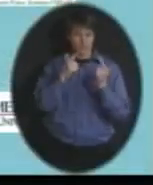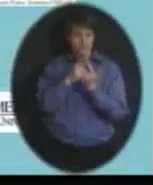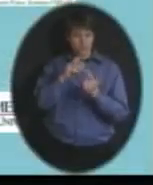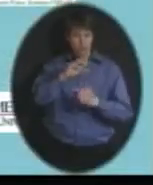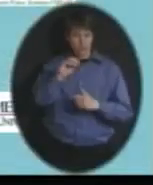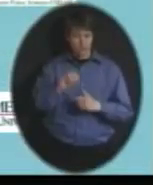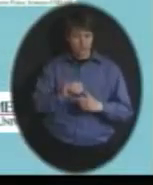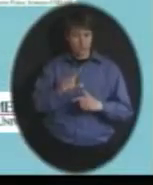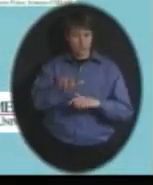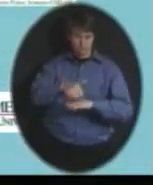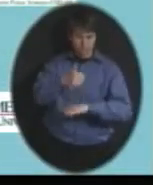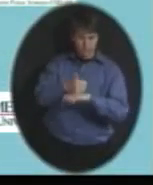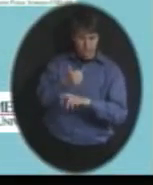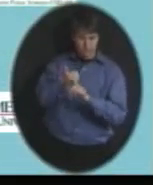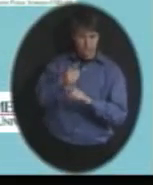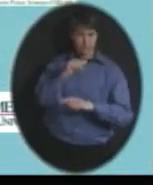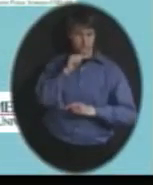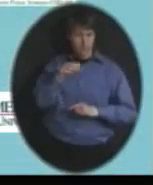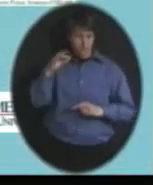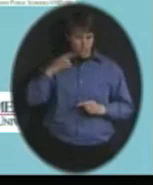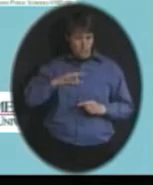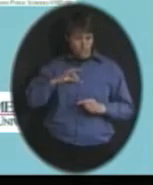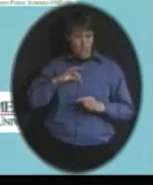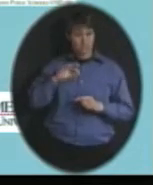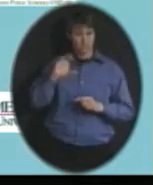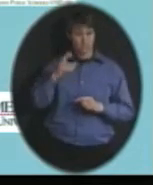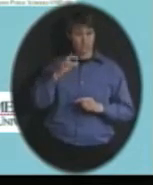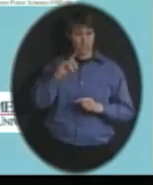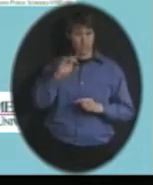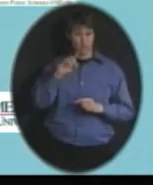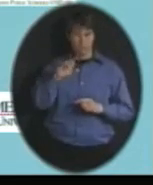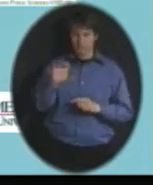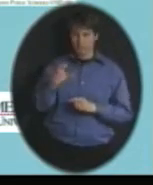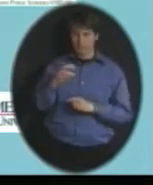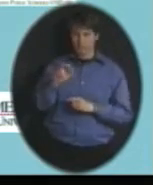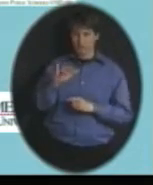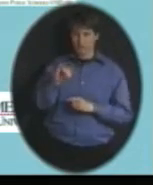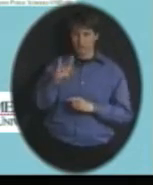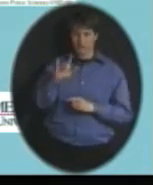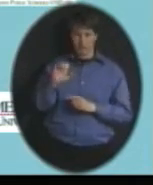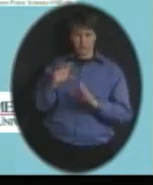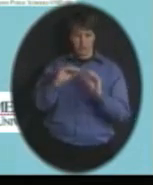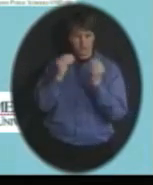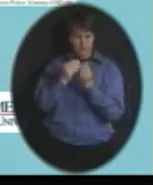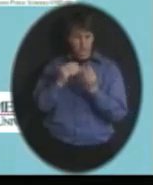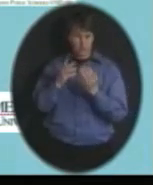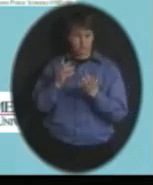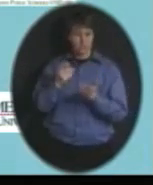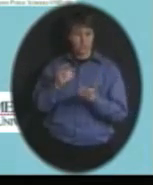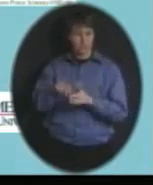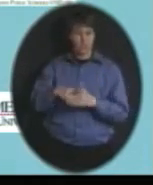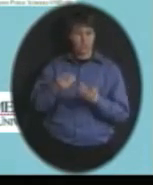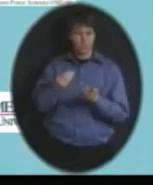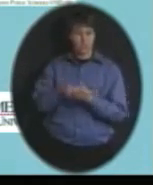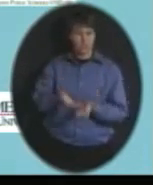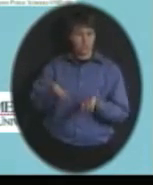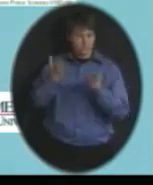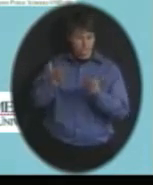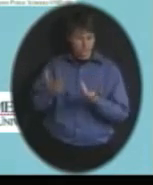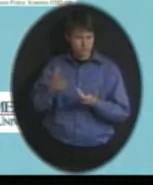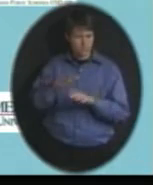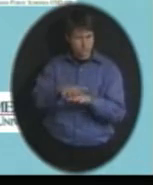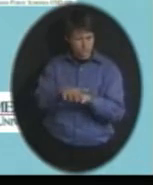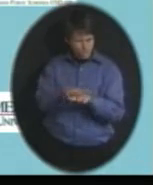as a nonprofit charitable organization. It developed a community advisory board, and it began its fundraising efforts. And they've been slow,